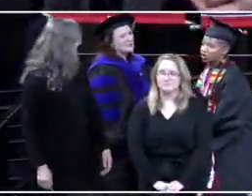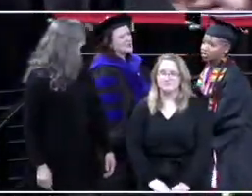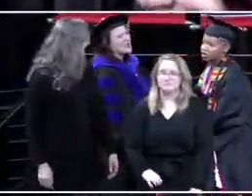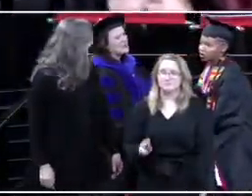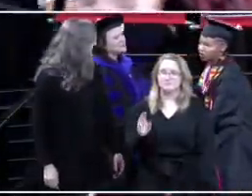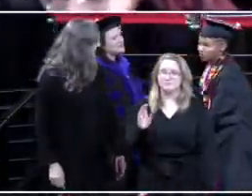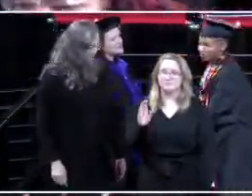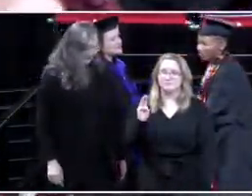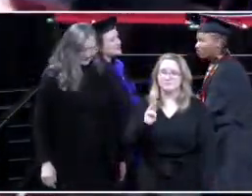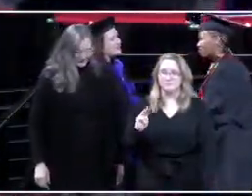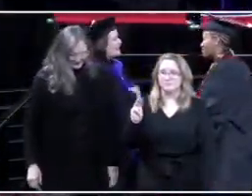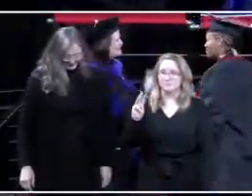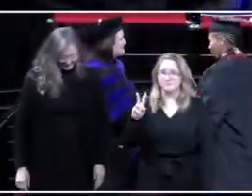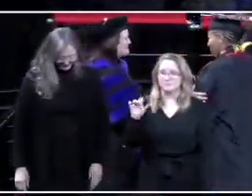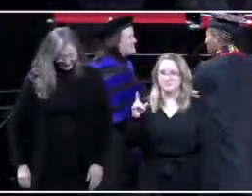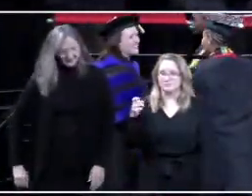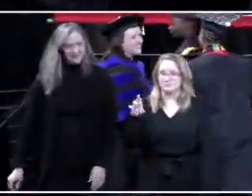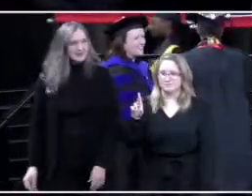Asa Ballard.